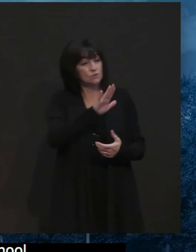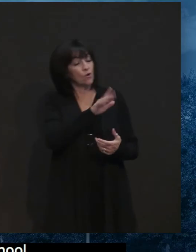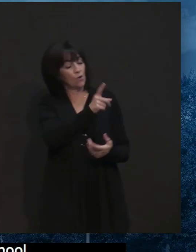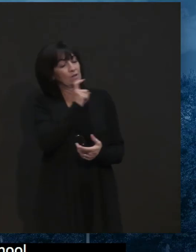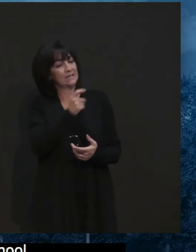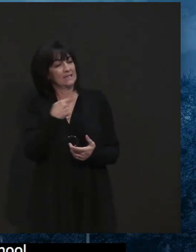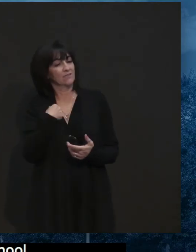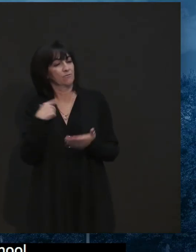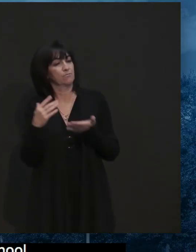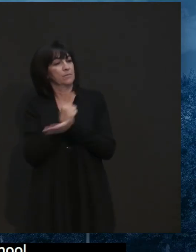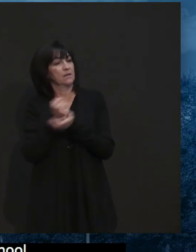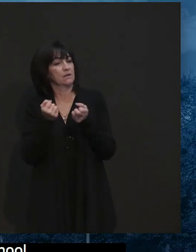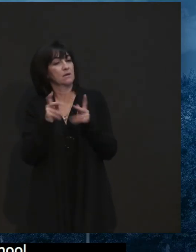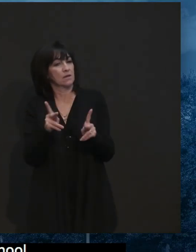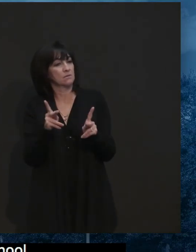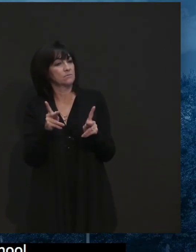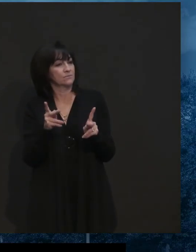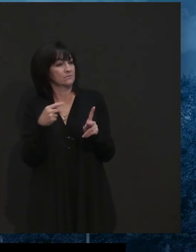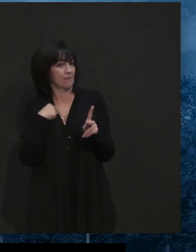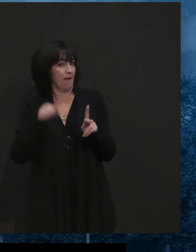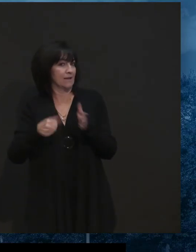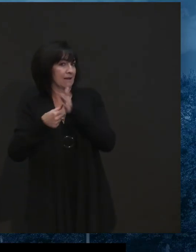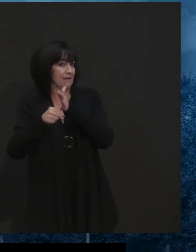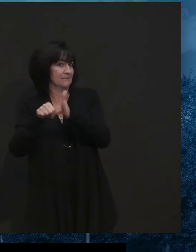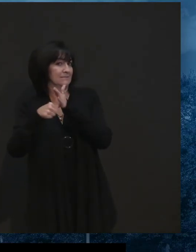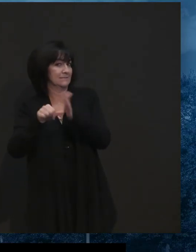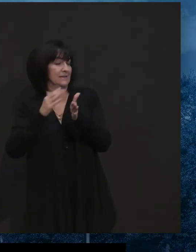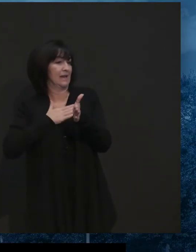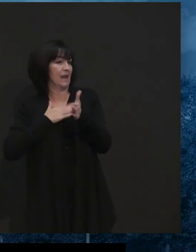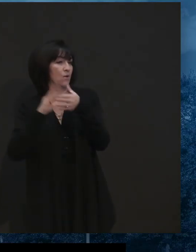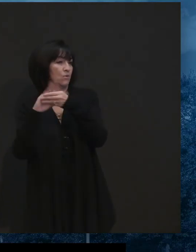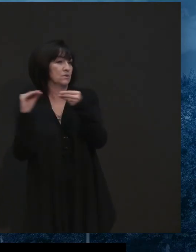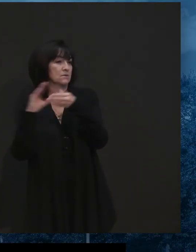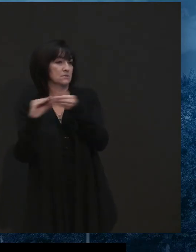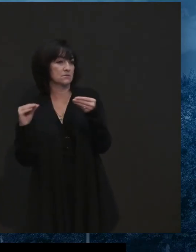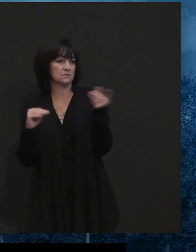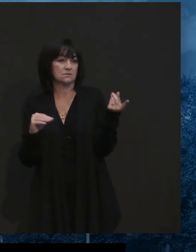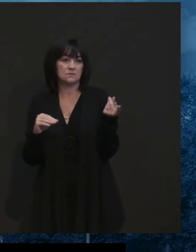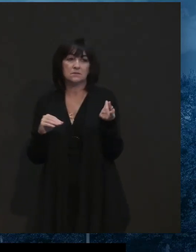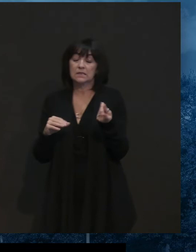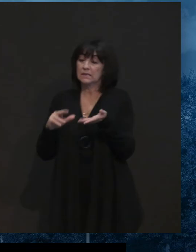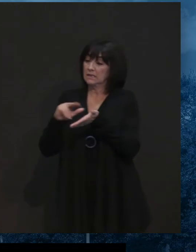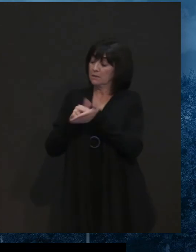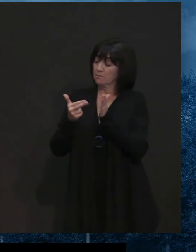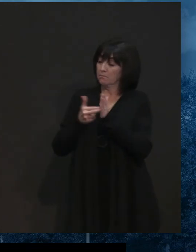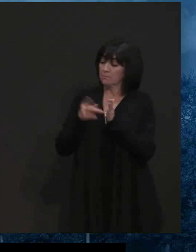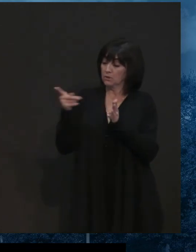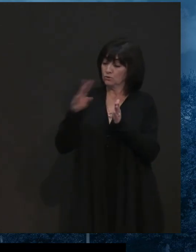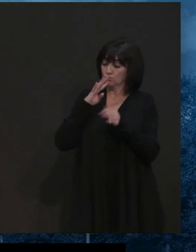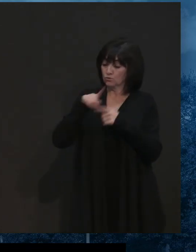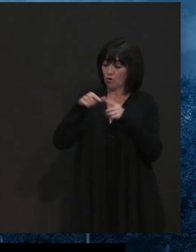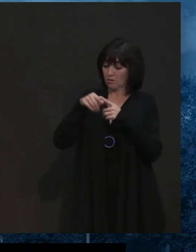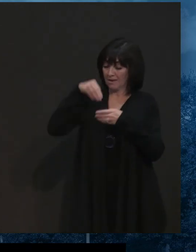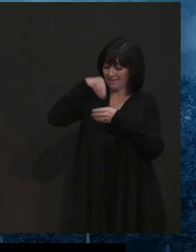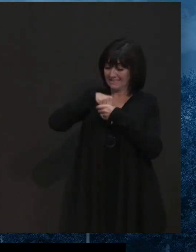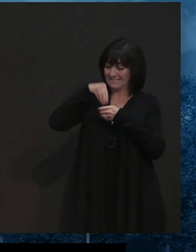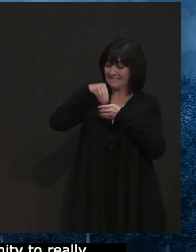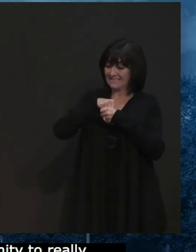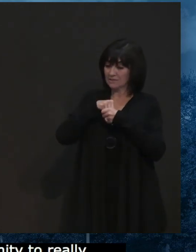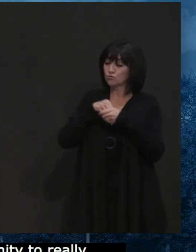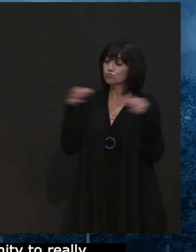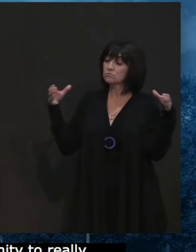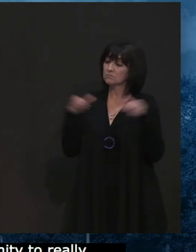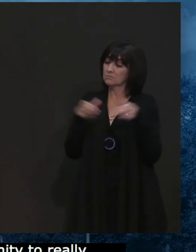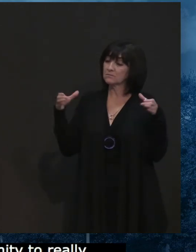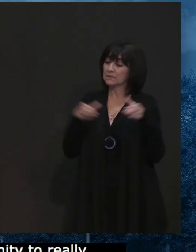really lean into our message. Could indoor gatherings, because I think it appears that indoor gatherings are happening more often and